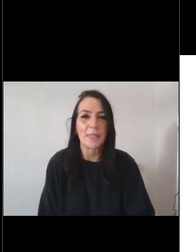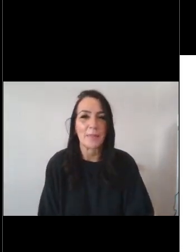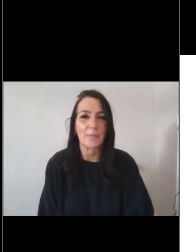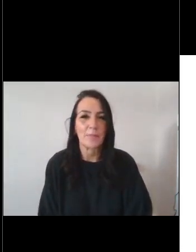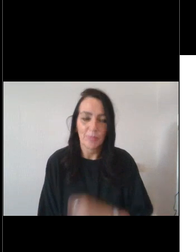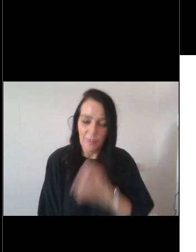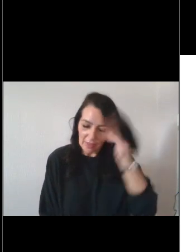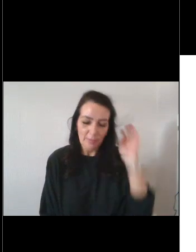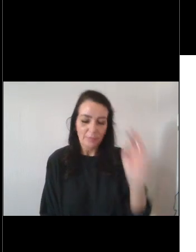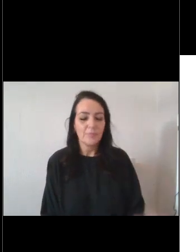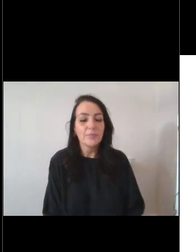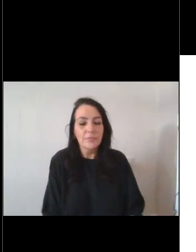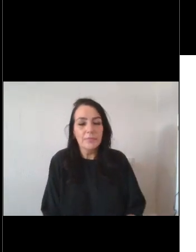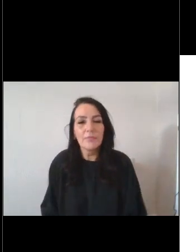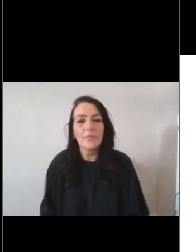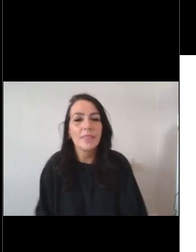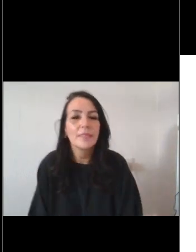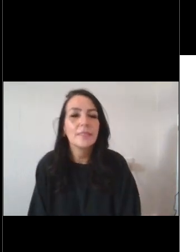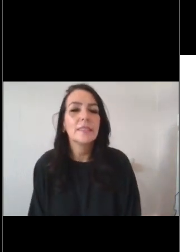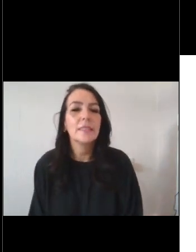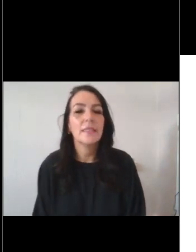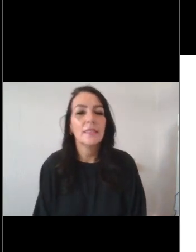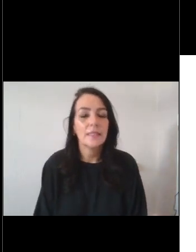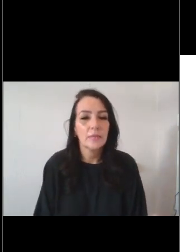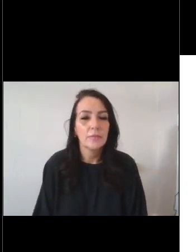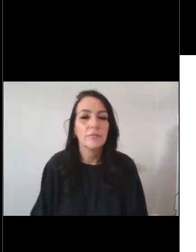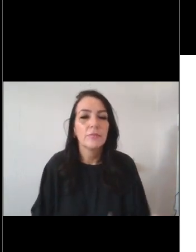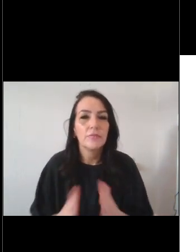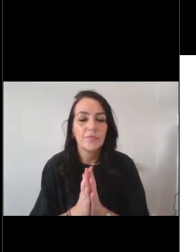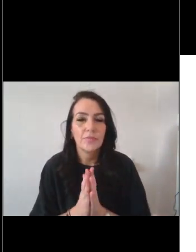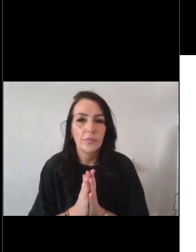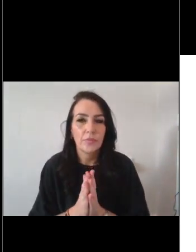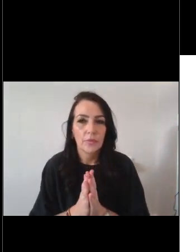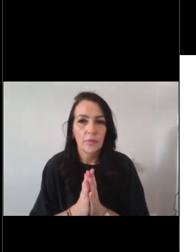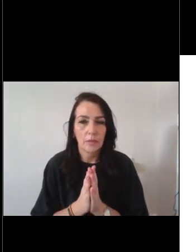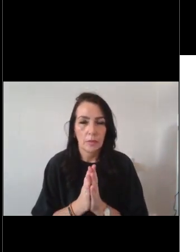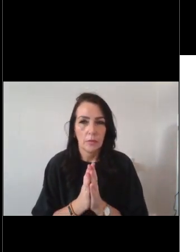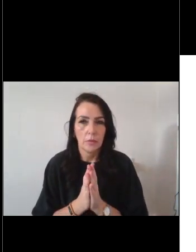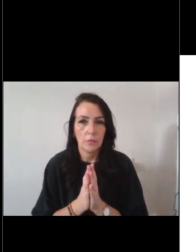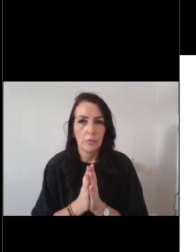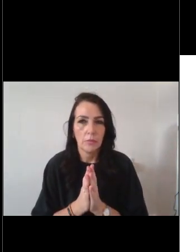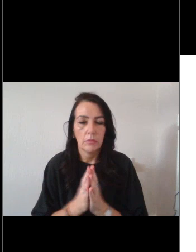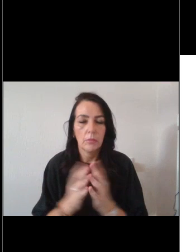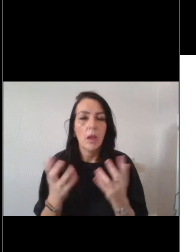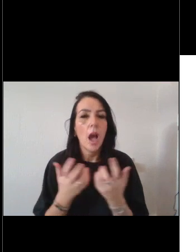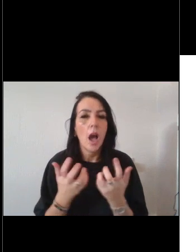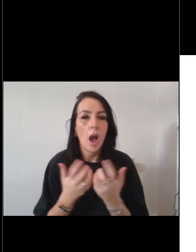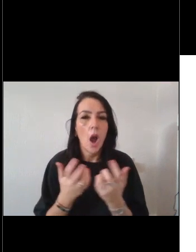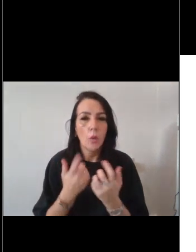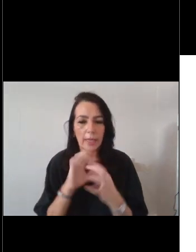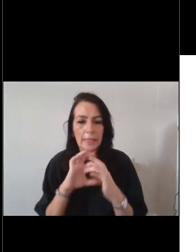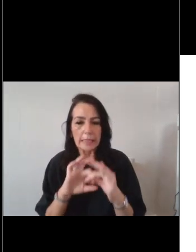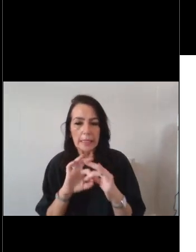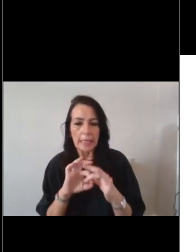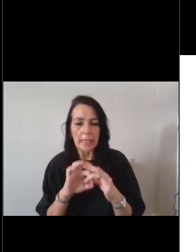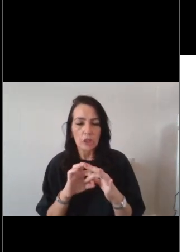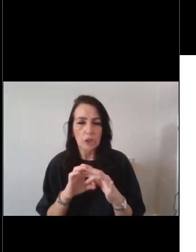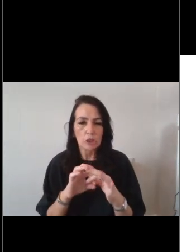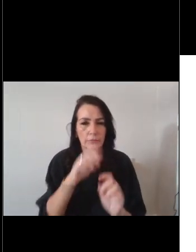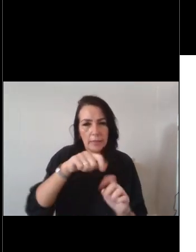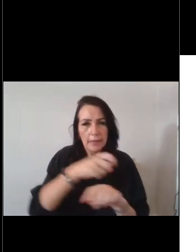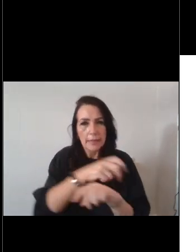Super, thank you very much, Lucy. So here we'll kind of discuss some of the ideas about how we can engage our employees